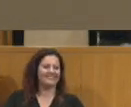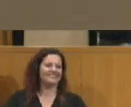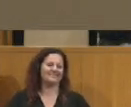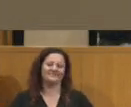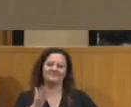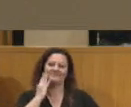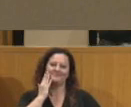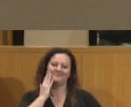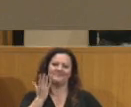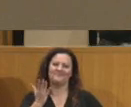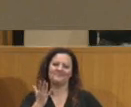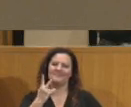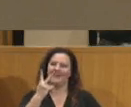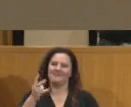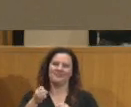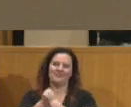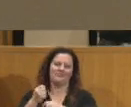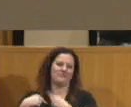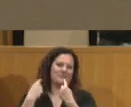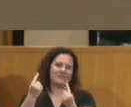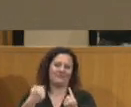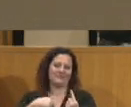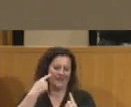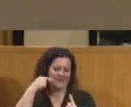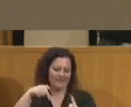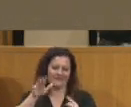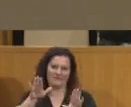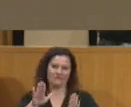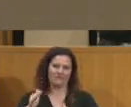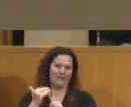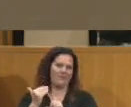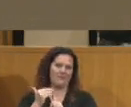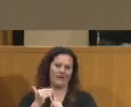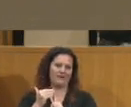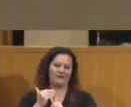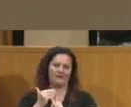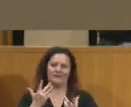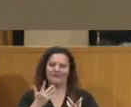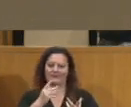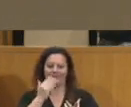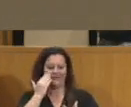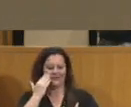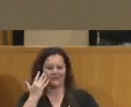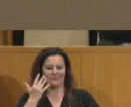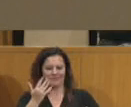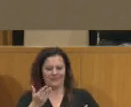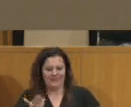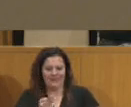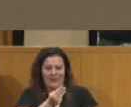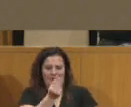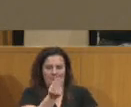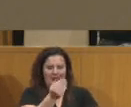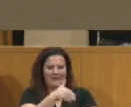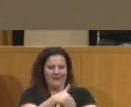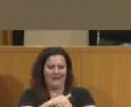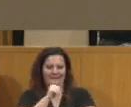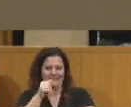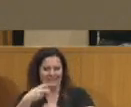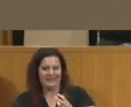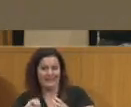support. As we move forward, I'm really looking forward to working with my new